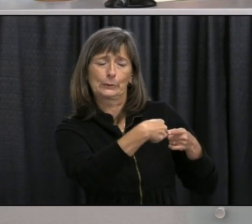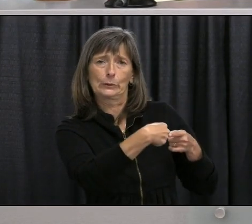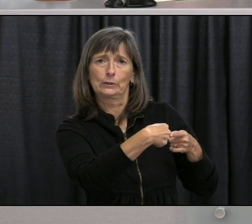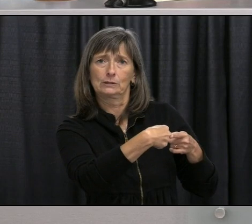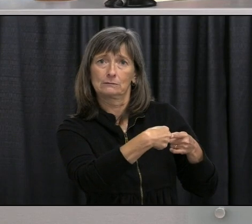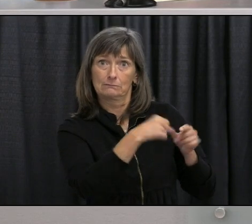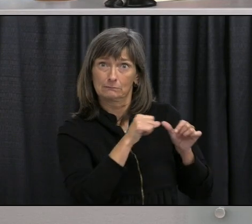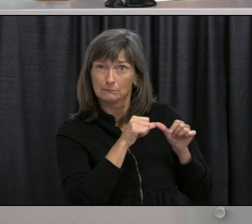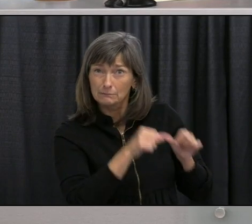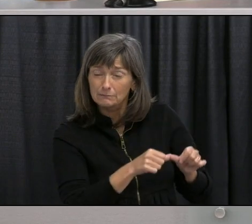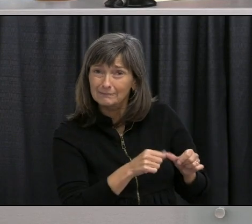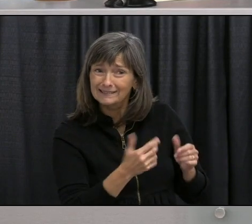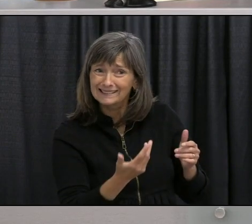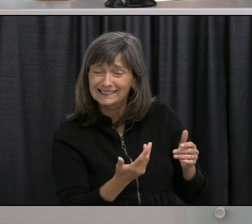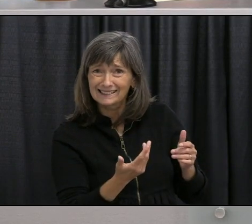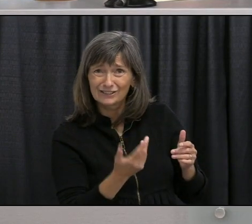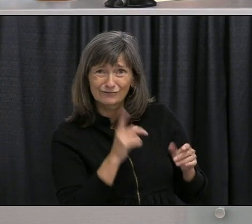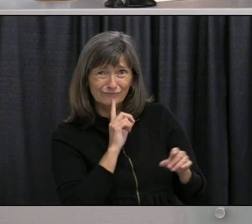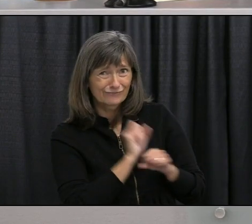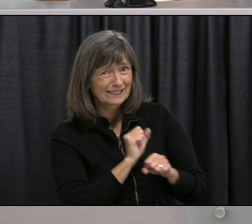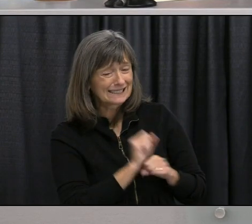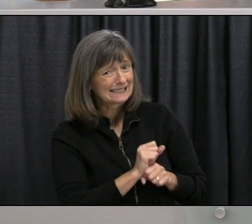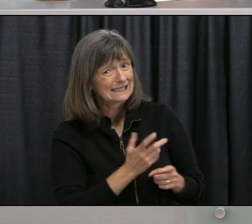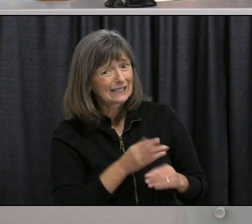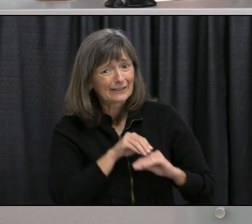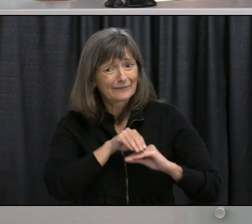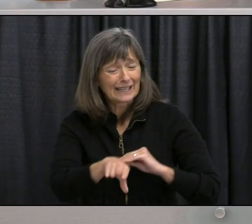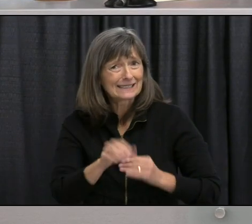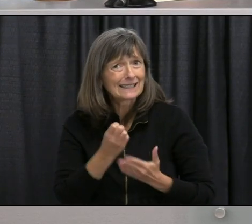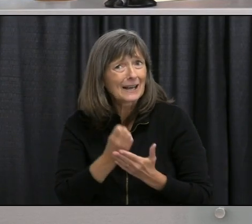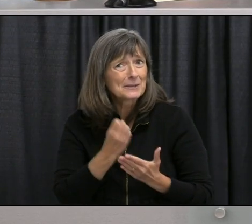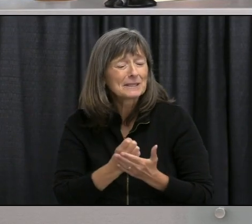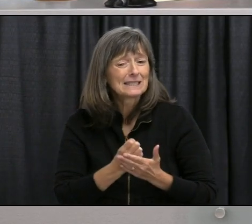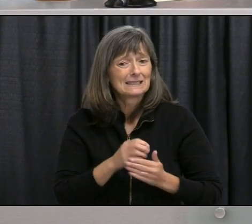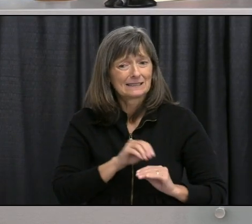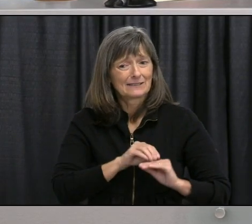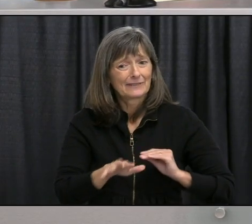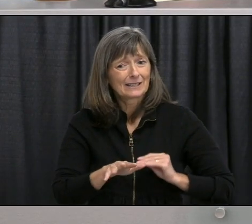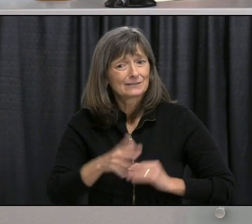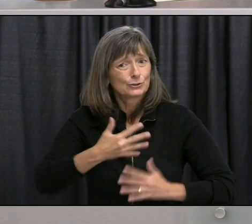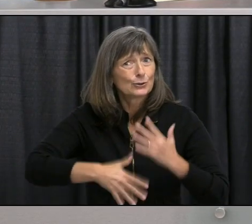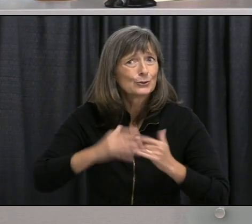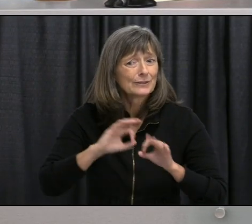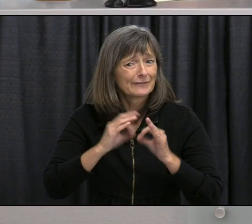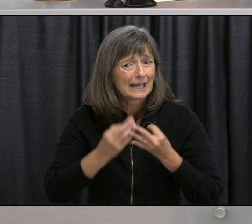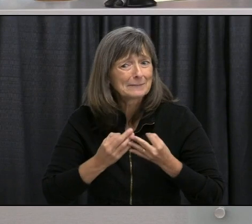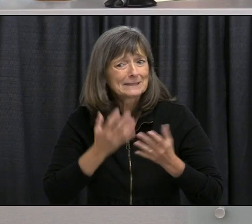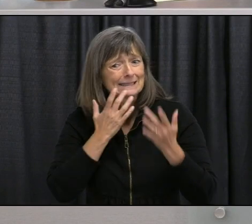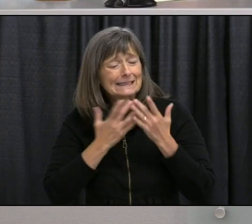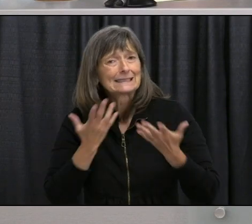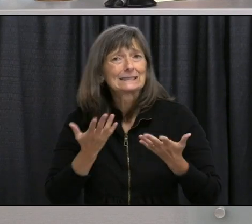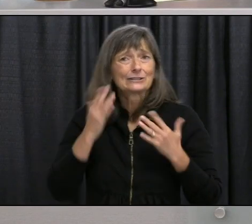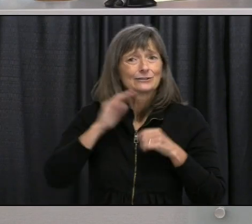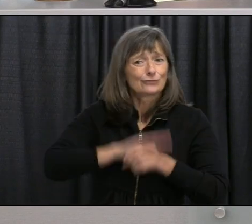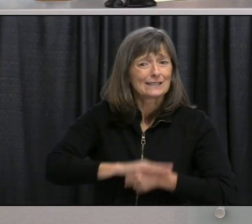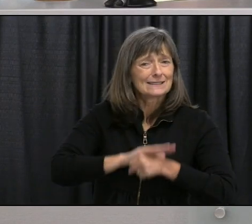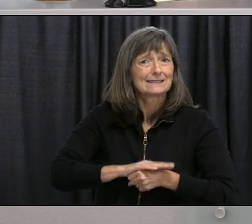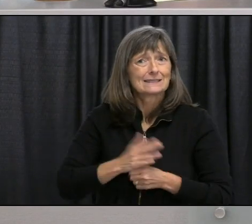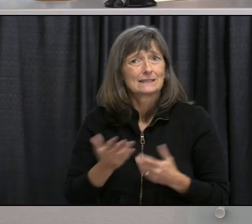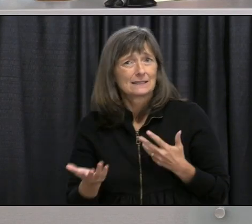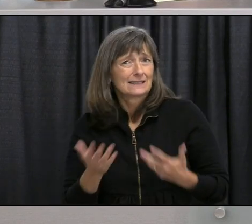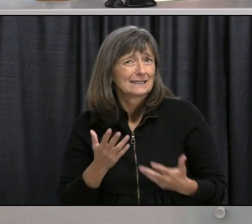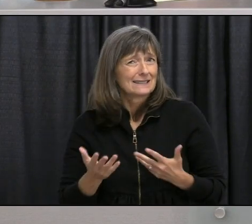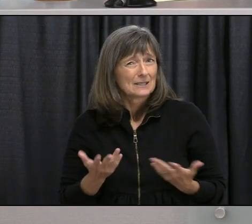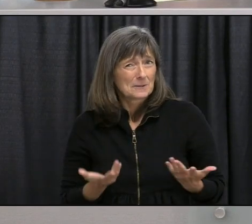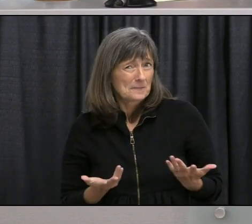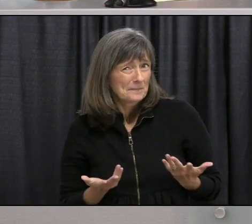Because there have been a lot of people who have faced some substantial negative impacts by not being allowed. In fact, including the 3,000 or